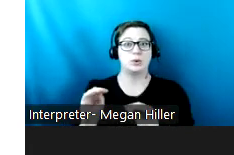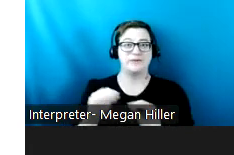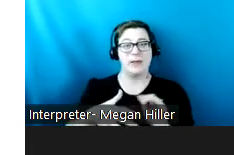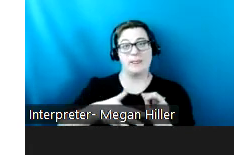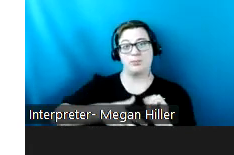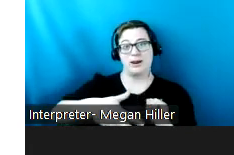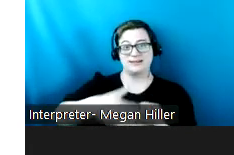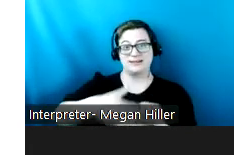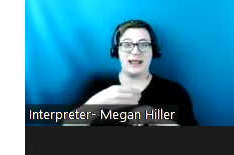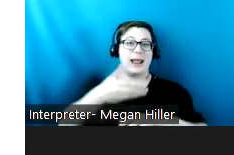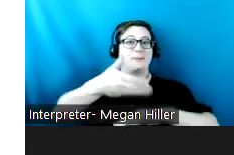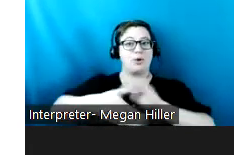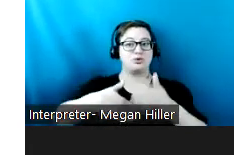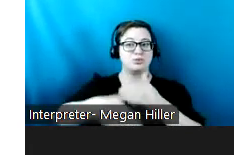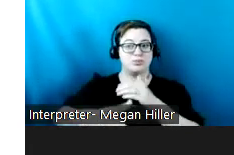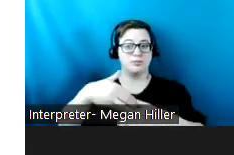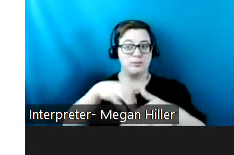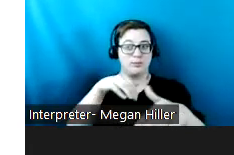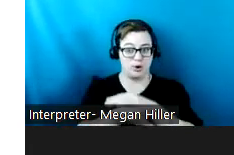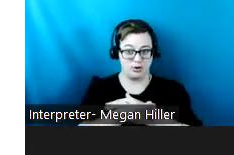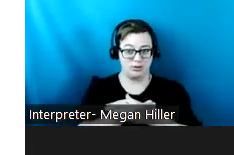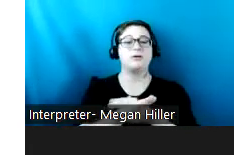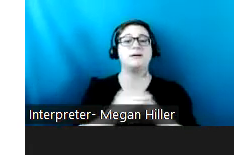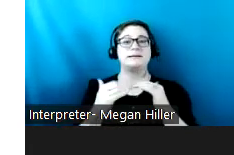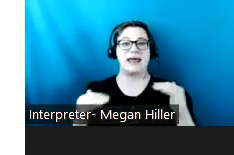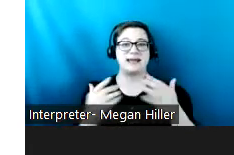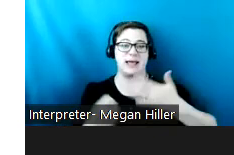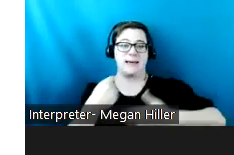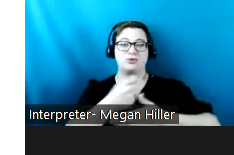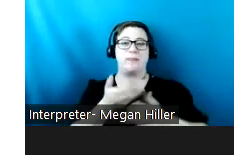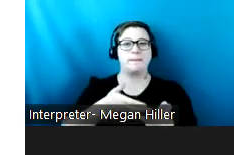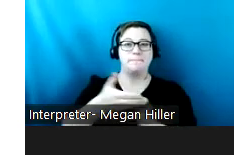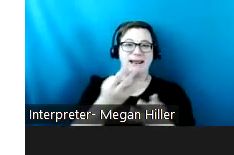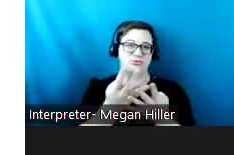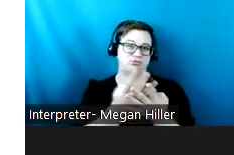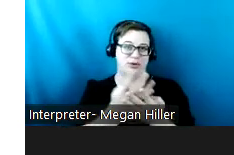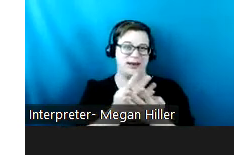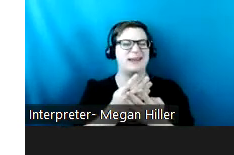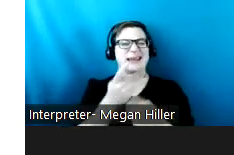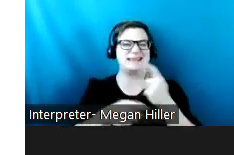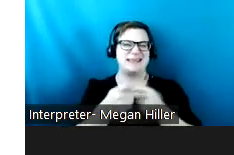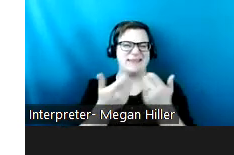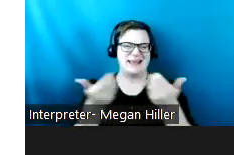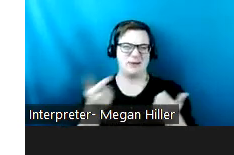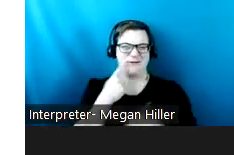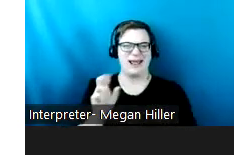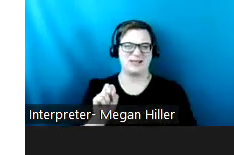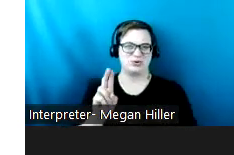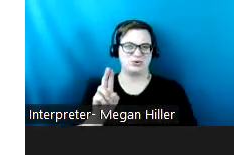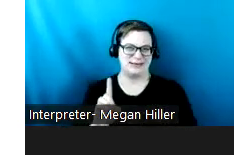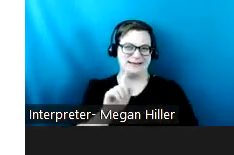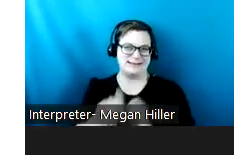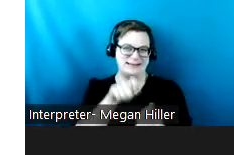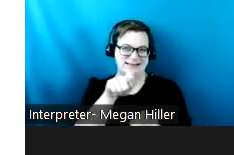and postpartum status screening for that up to the main screening portion instead of separating that out for SUD specific